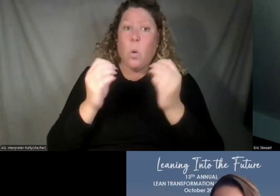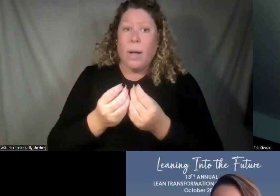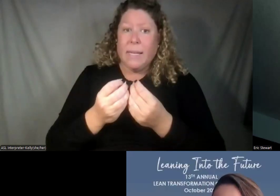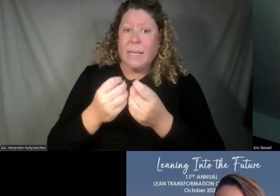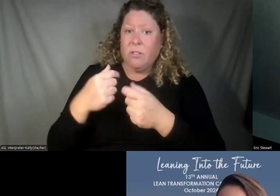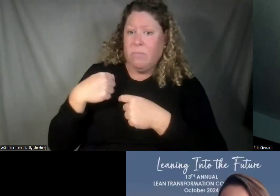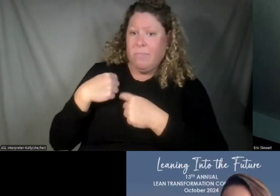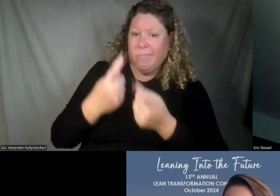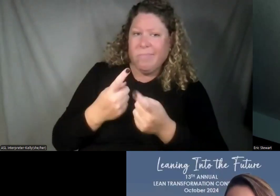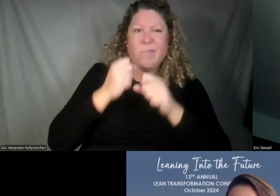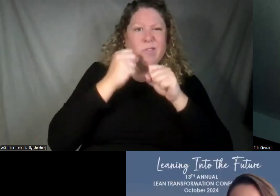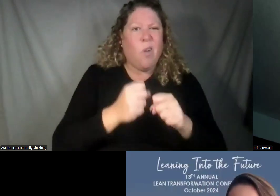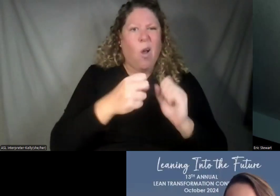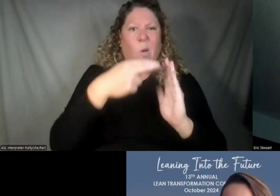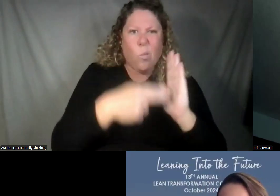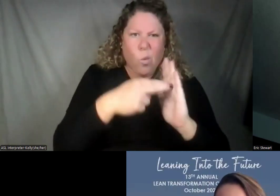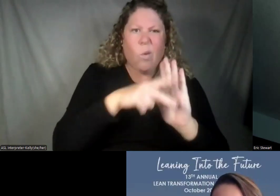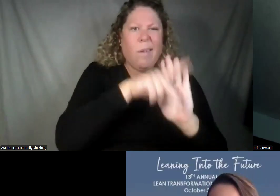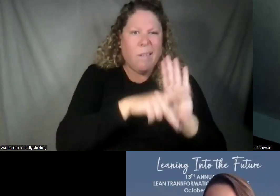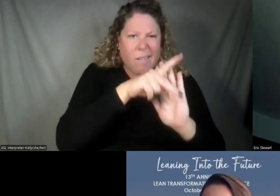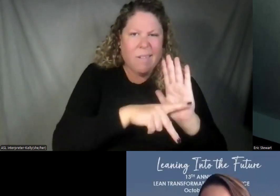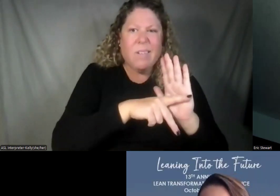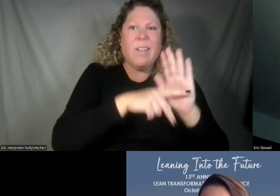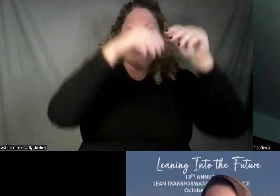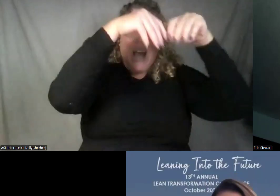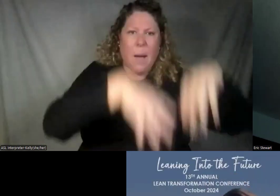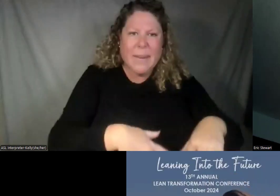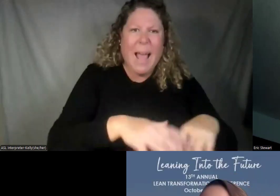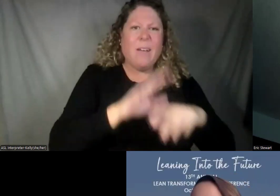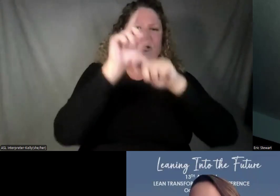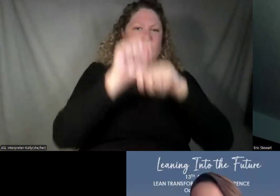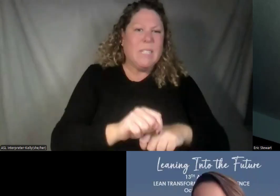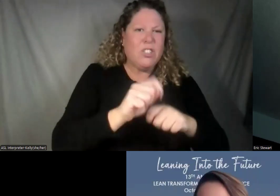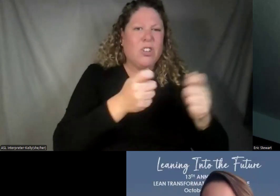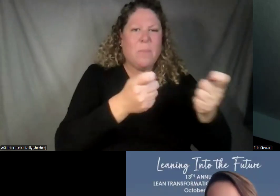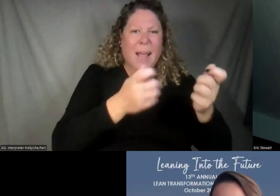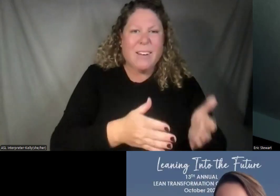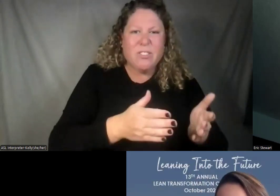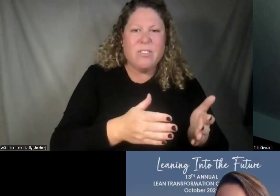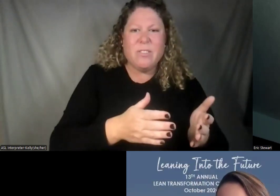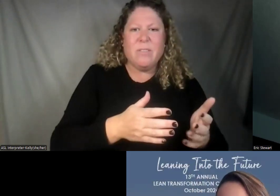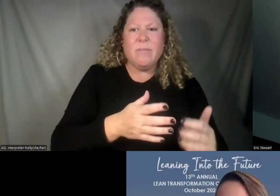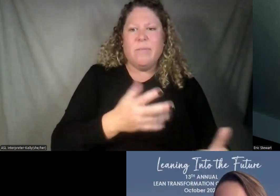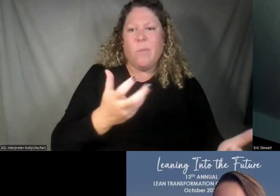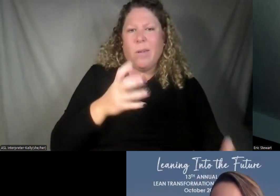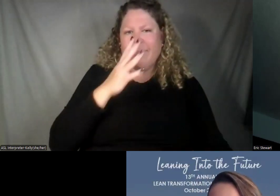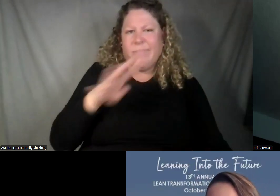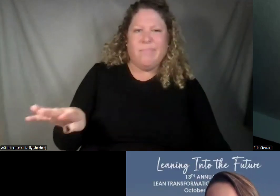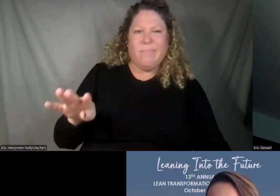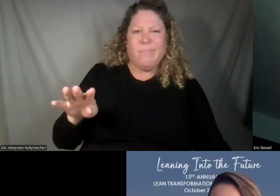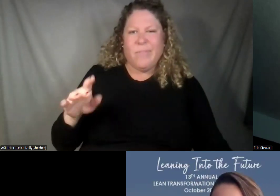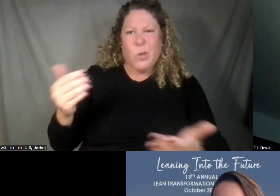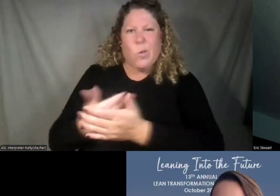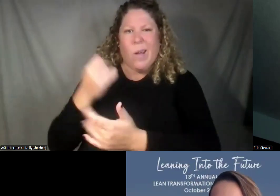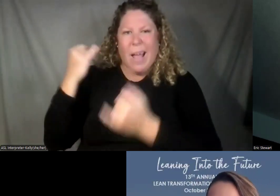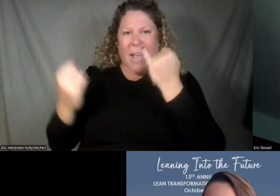very bureaucratic with traditional management who don't really want to hear out the folks' ideas? How do you suggest that